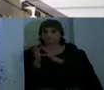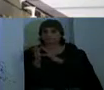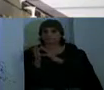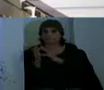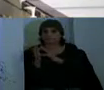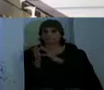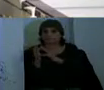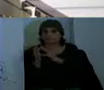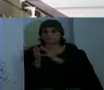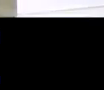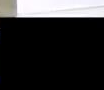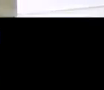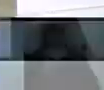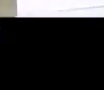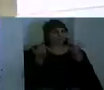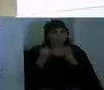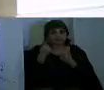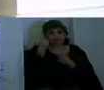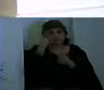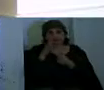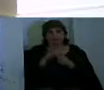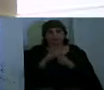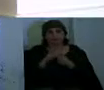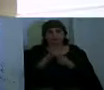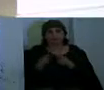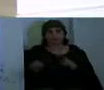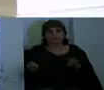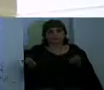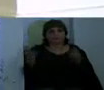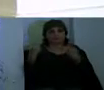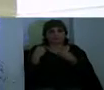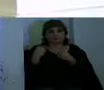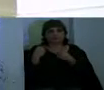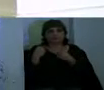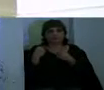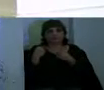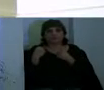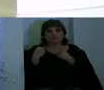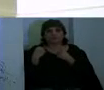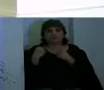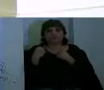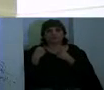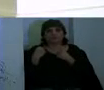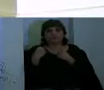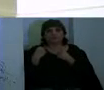What did he come for? He came